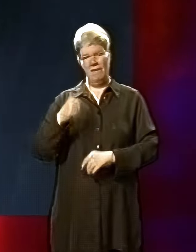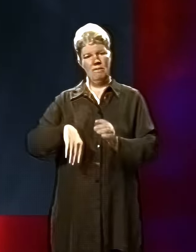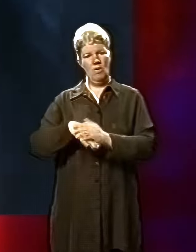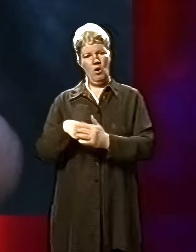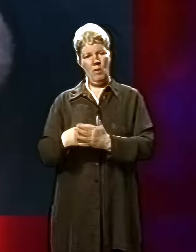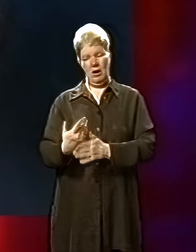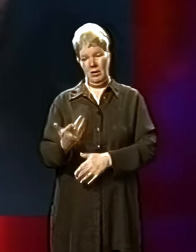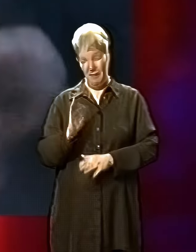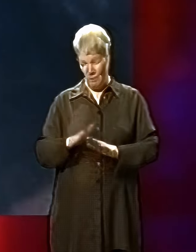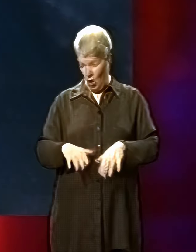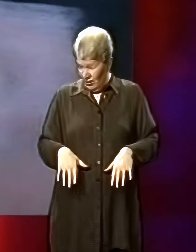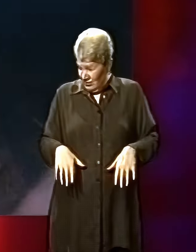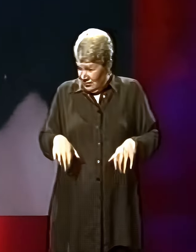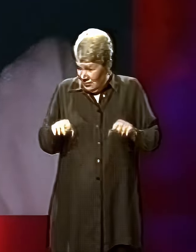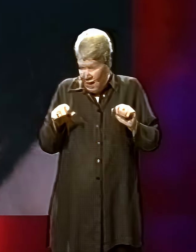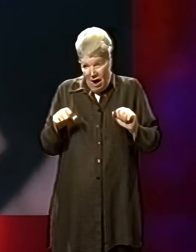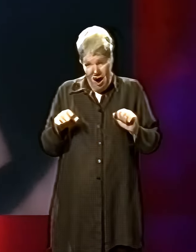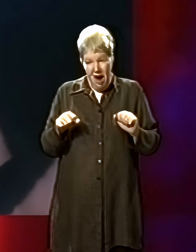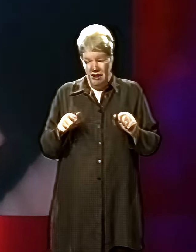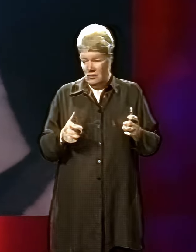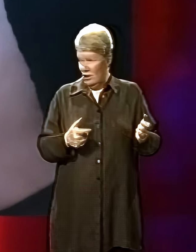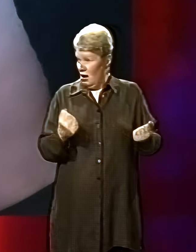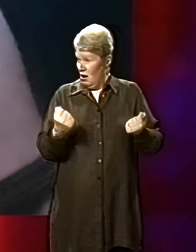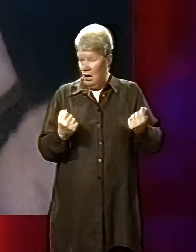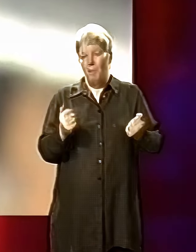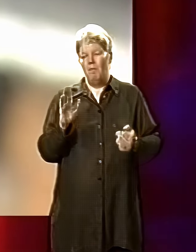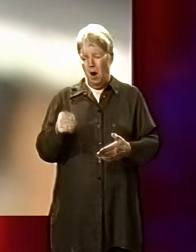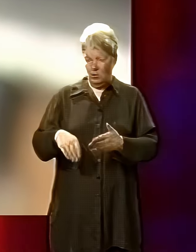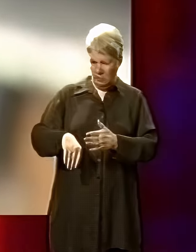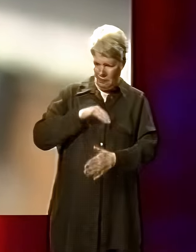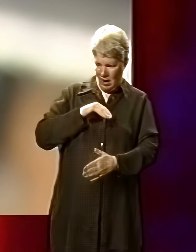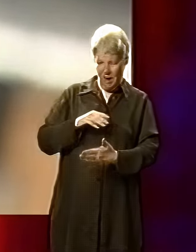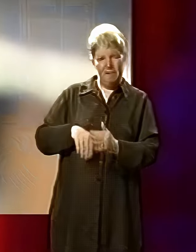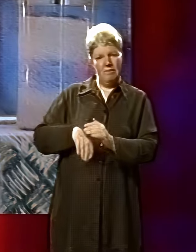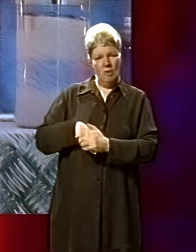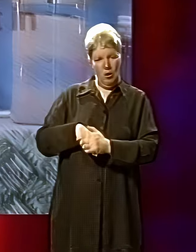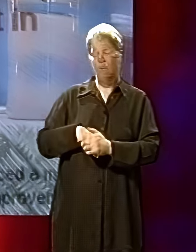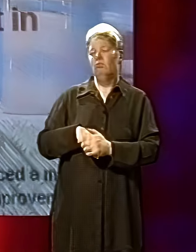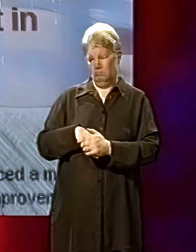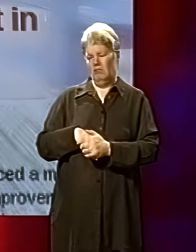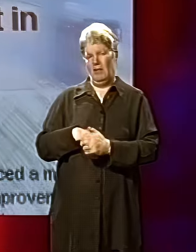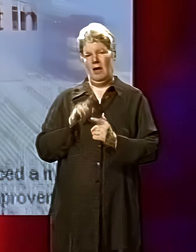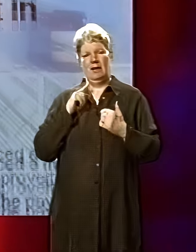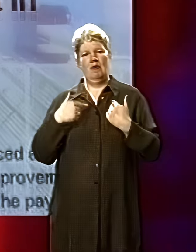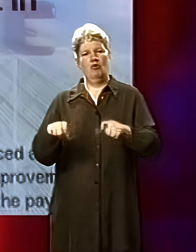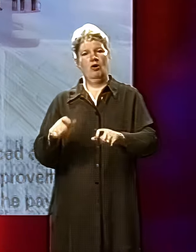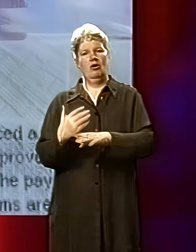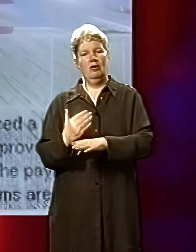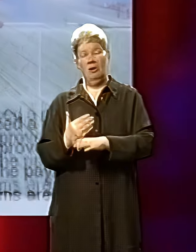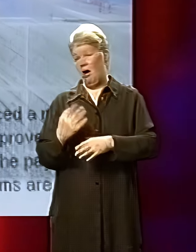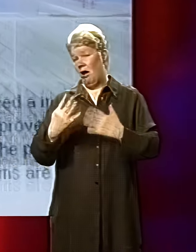Yeah, before we even get our tools off the van, customer has paid the full amount for the bathroom. In 1998, the Office of